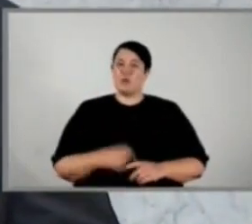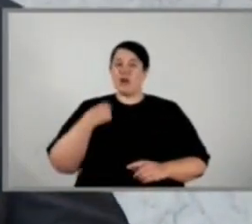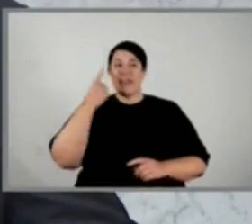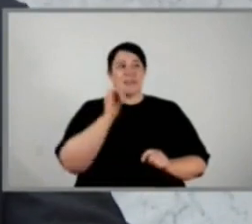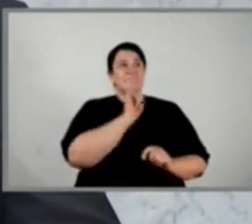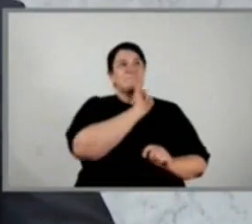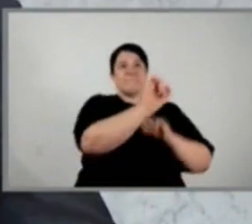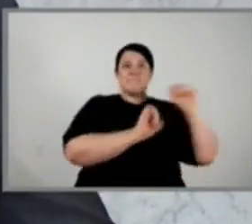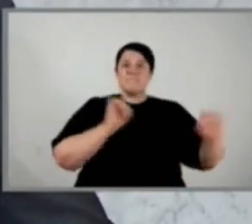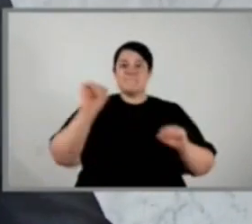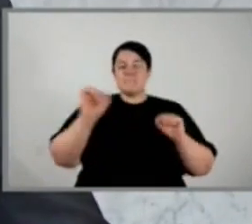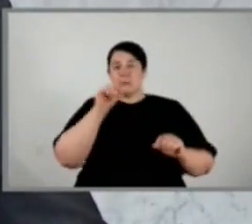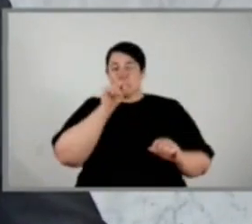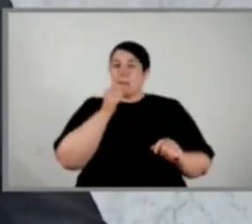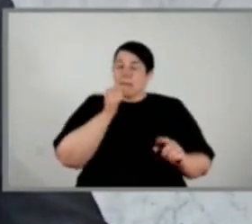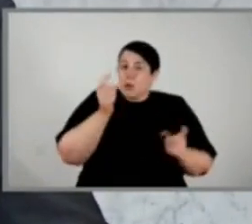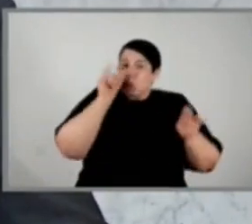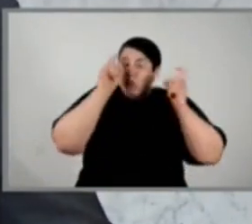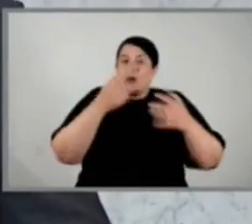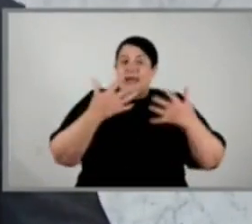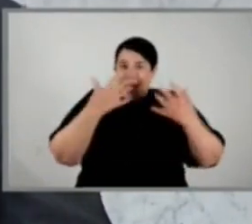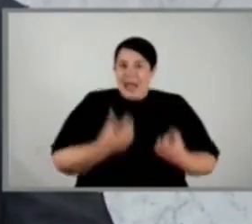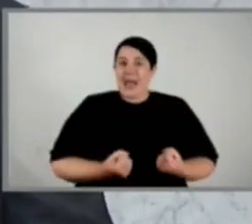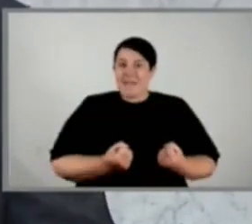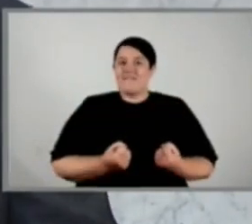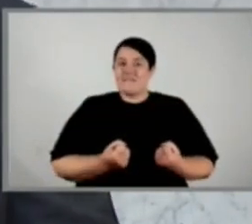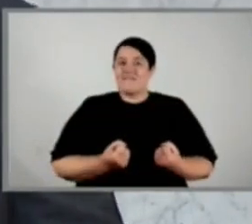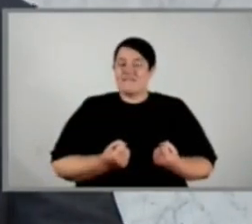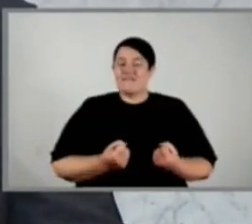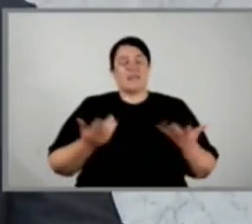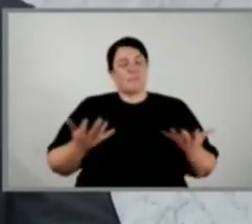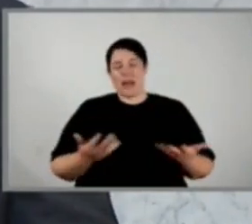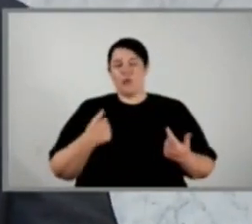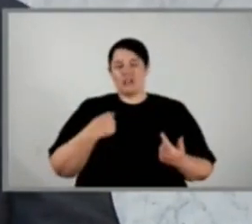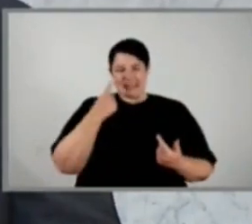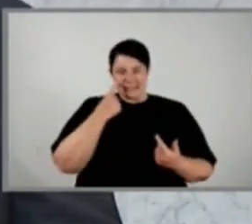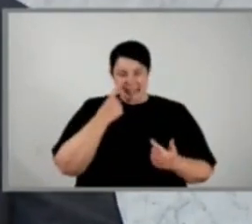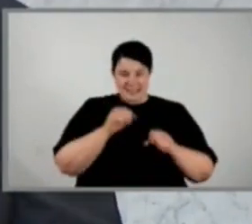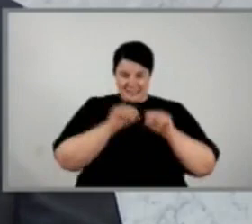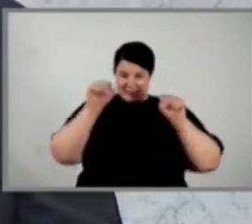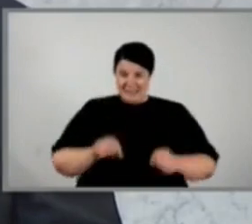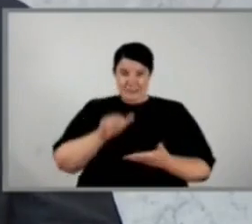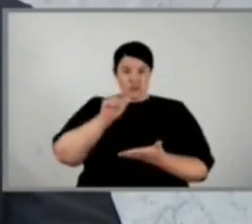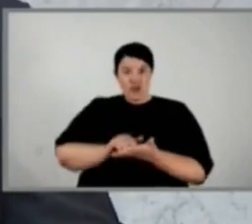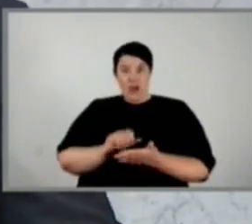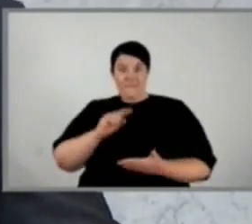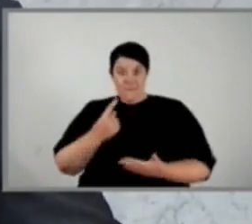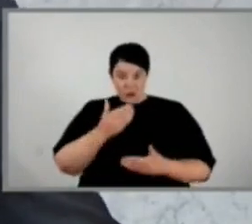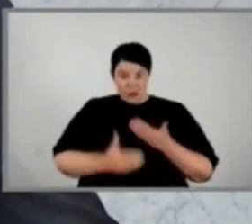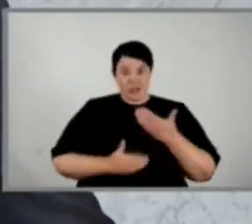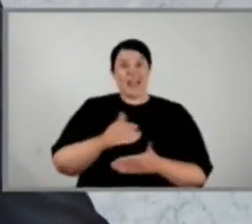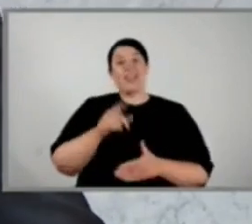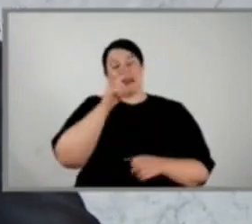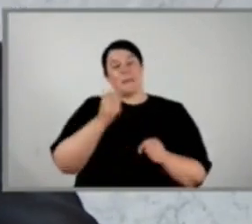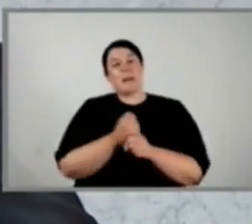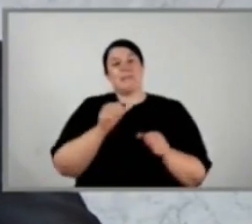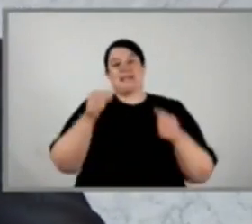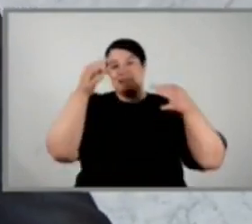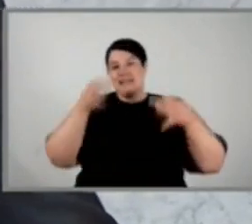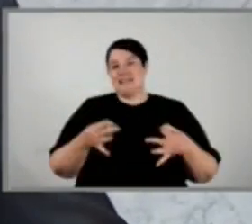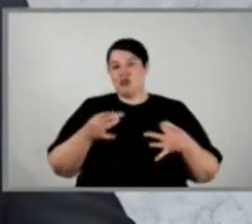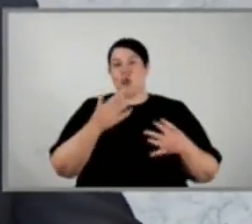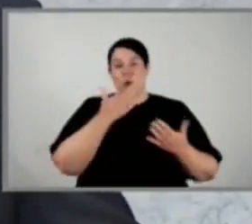of caution when it comes to these things. So let's just get the systems right first, and that will lead to better decisions when they are ultimately taken.